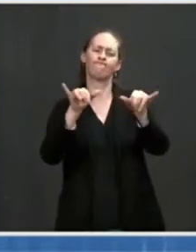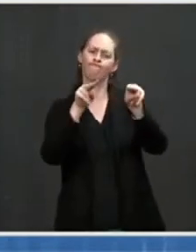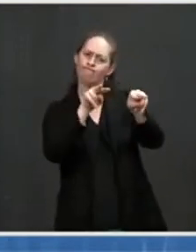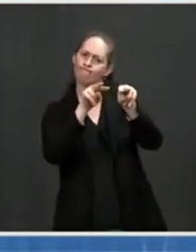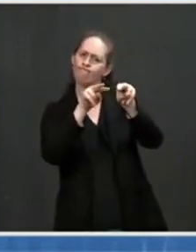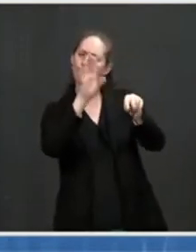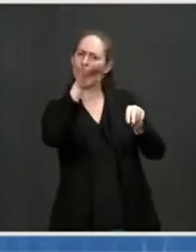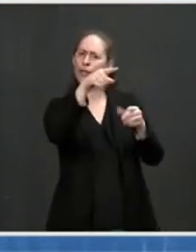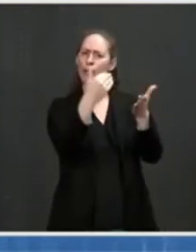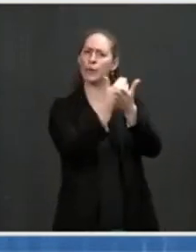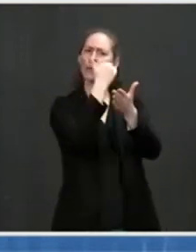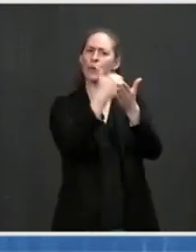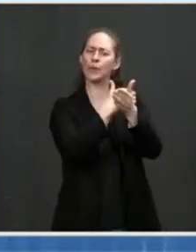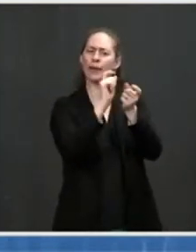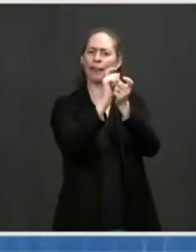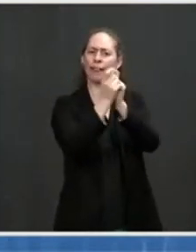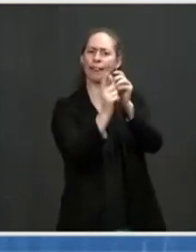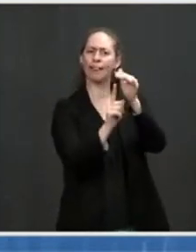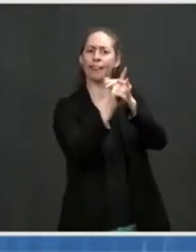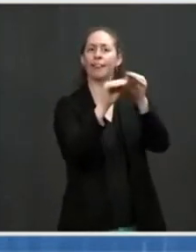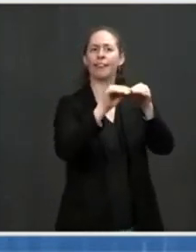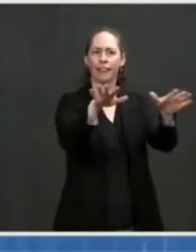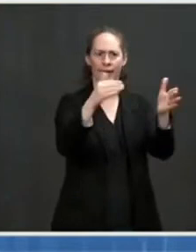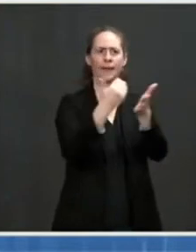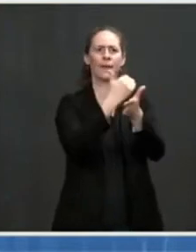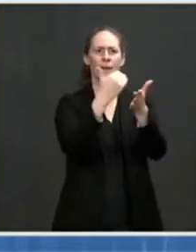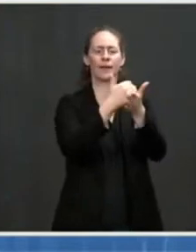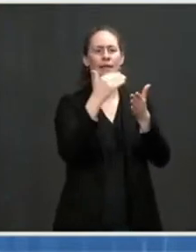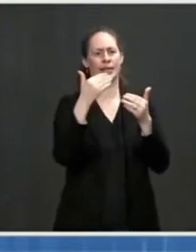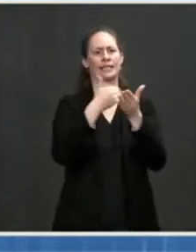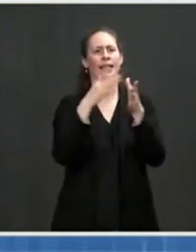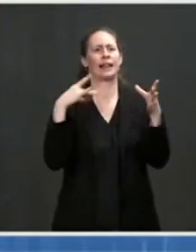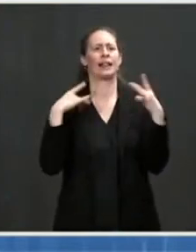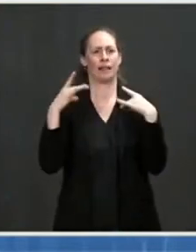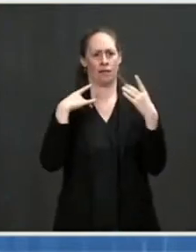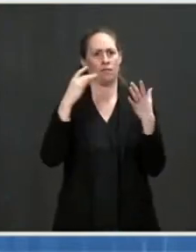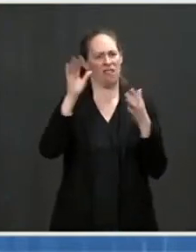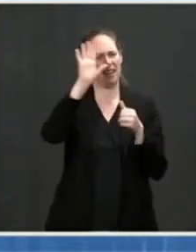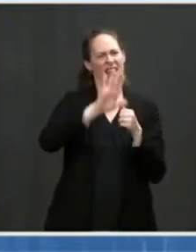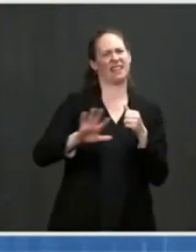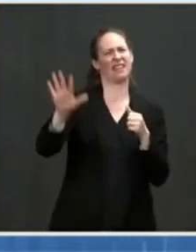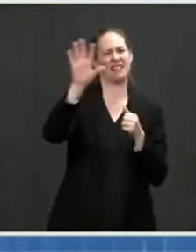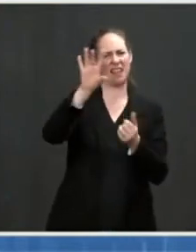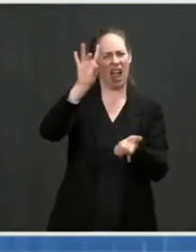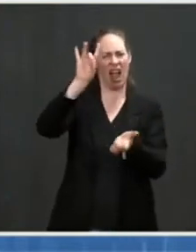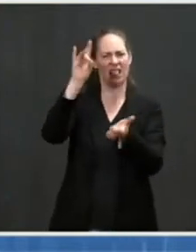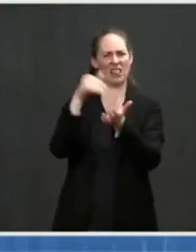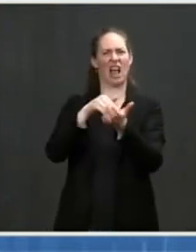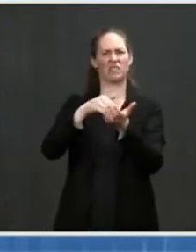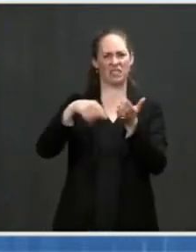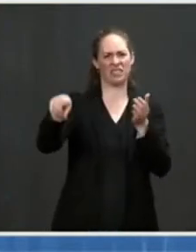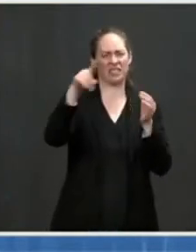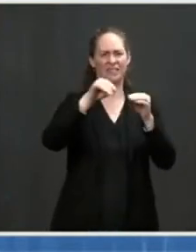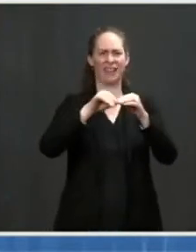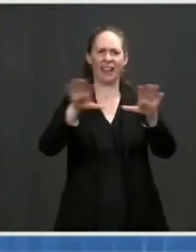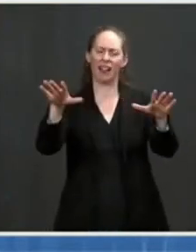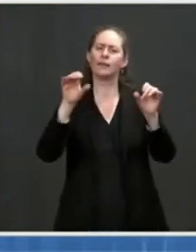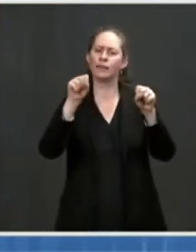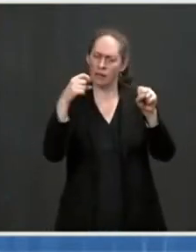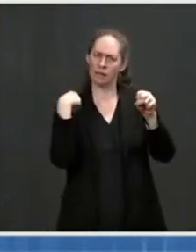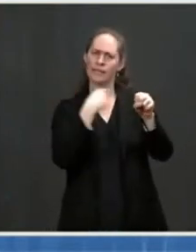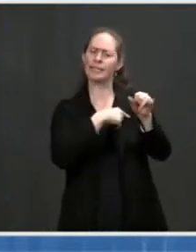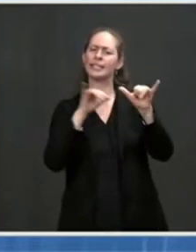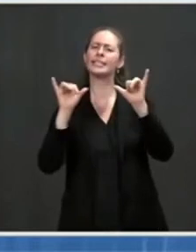51 jurisdictions, over 8,000 cases. We're watching it very closely. It is,